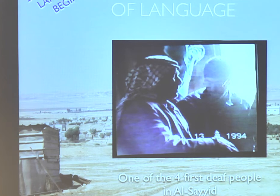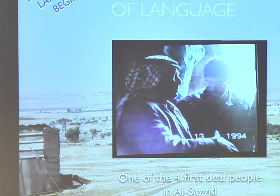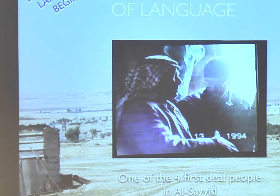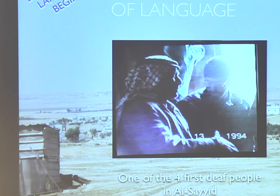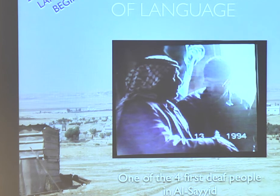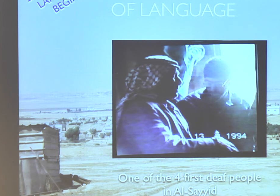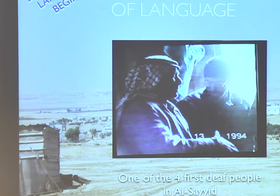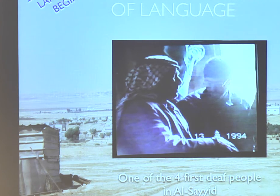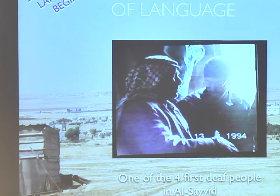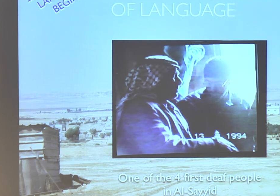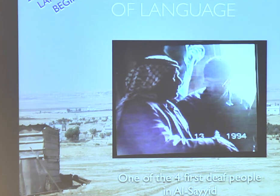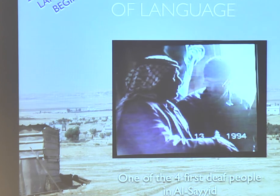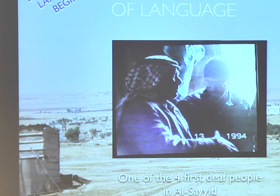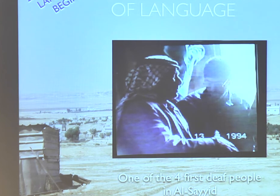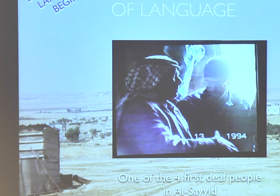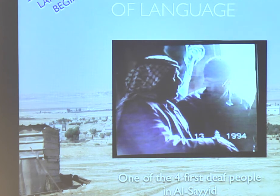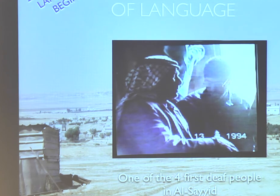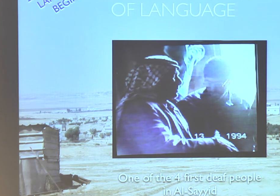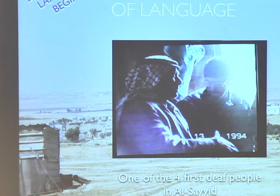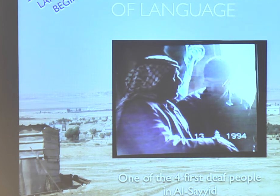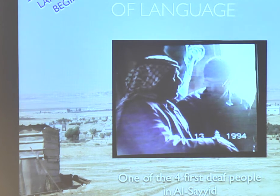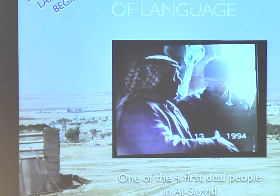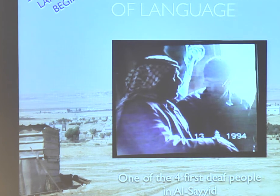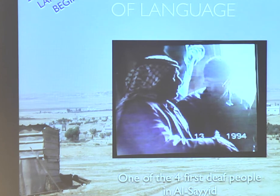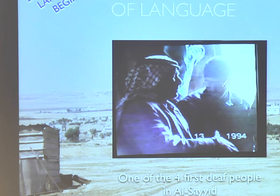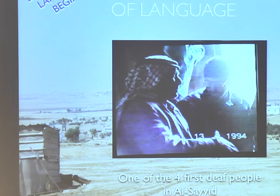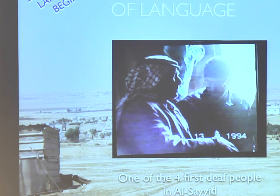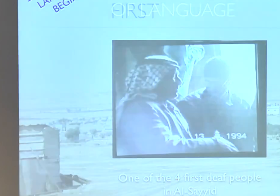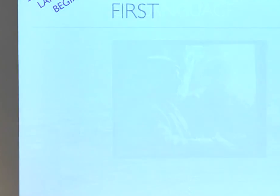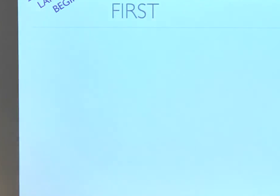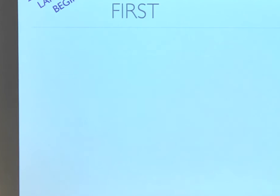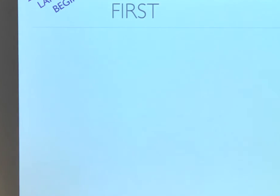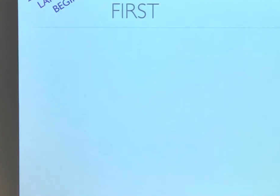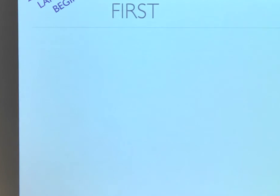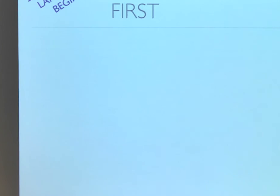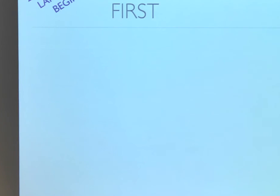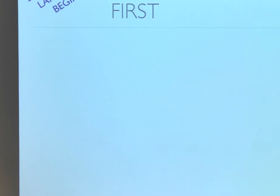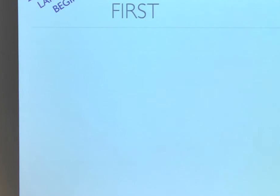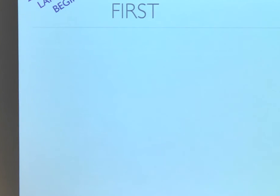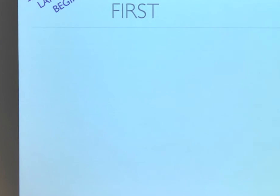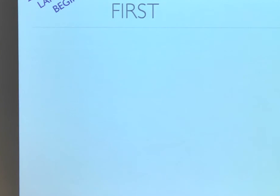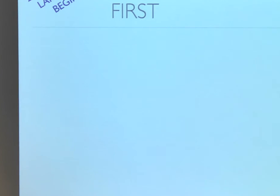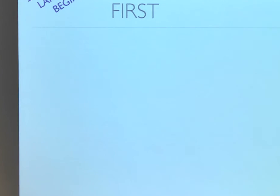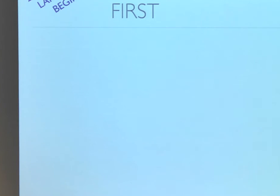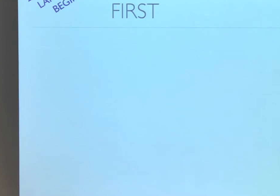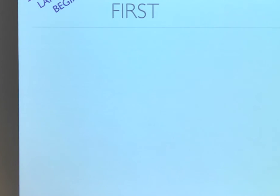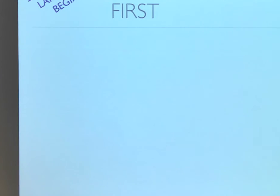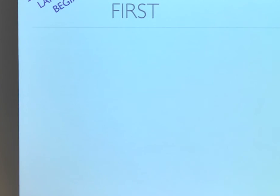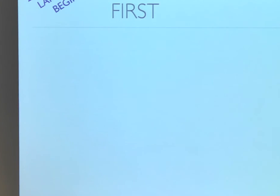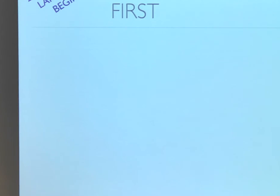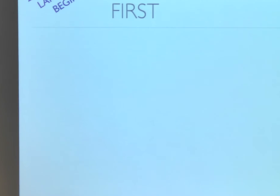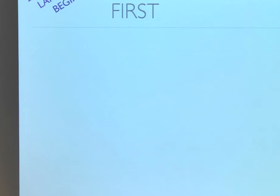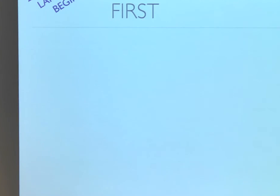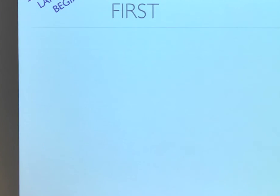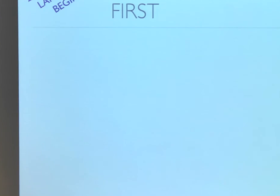very little, very little grammatical structure at all that we could see, but definitely he did have symbolization. So just